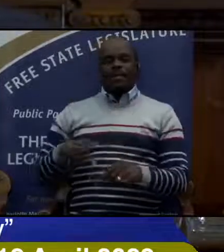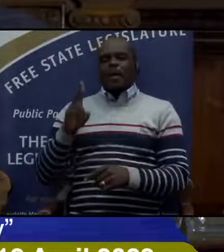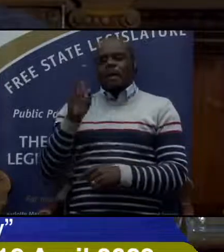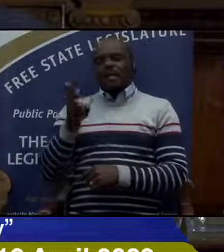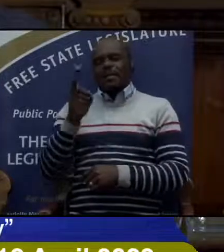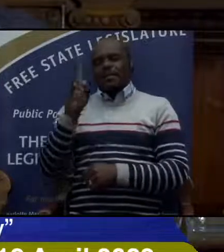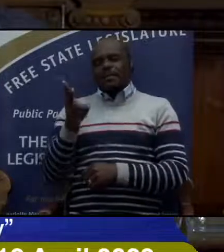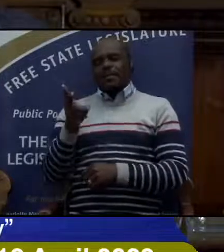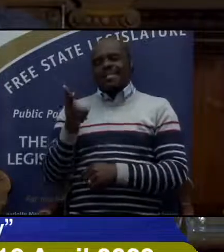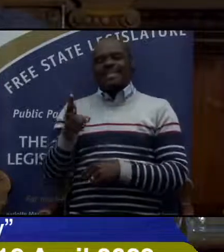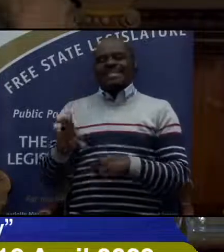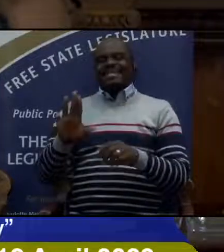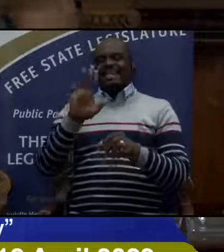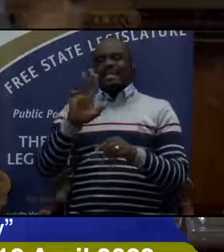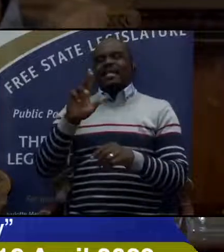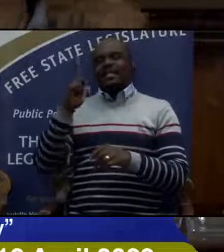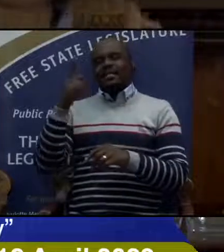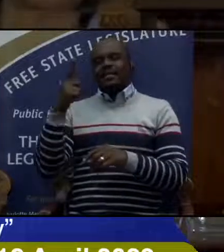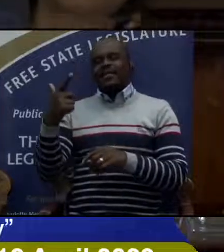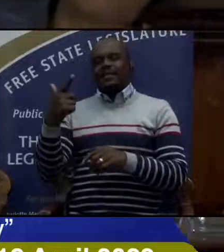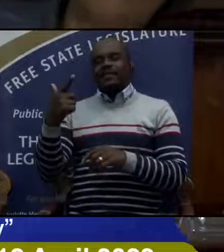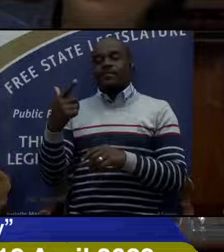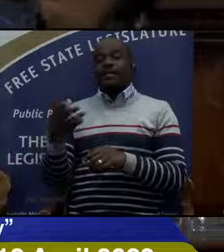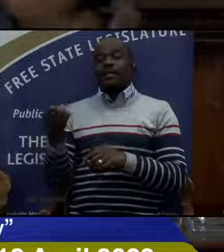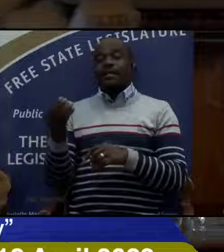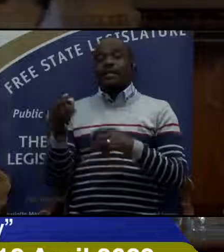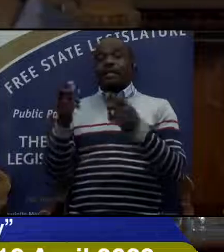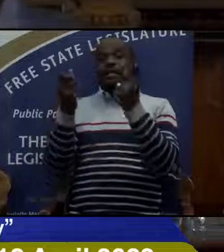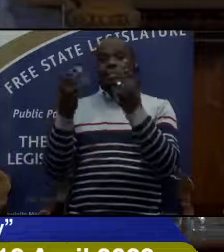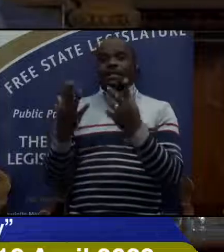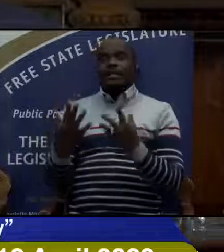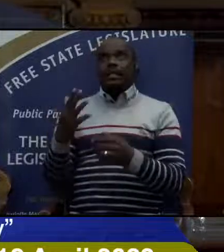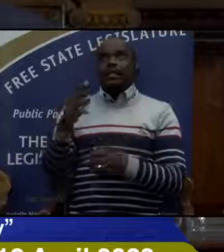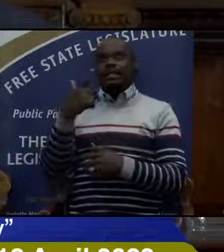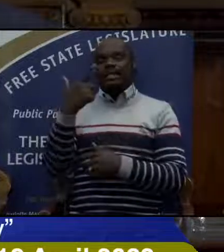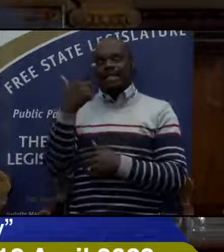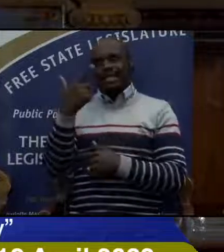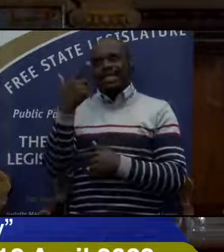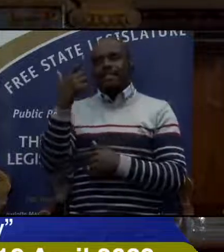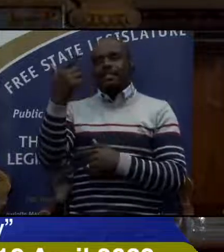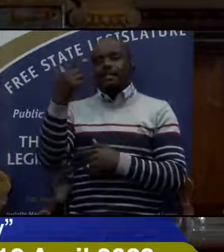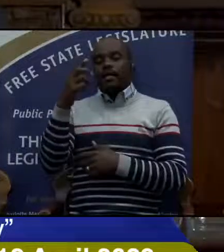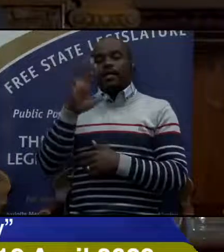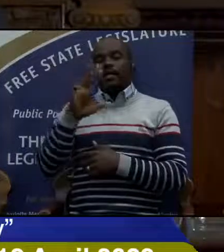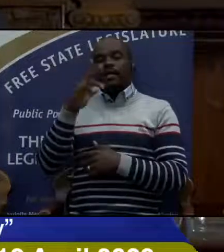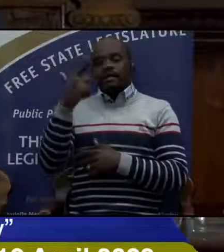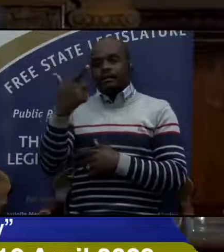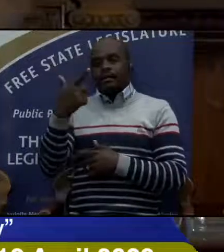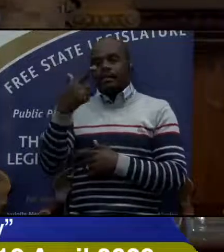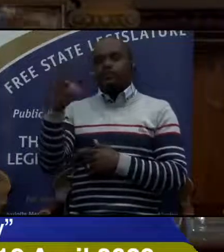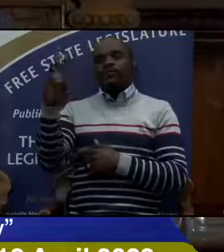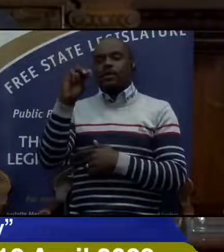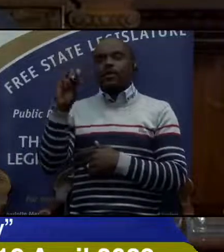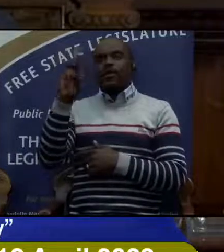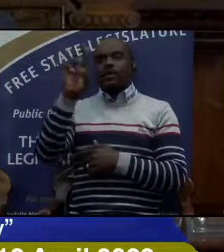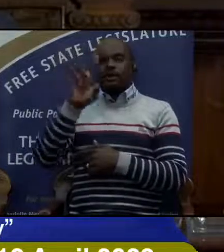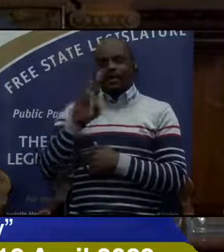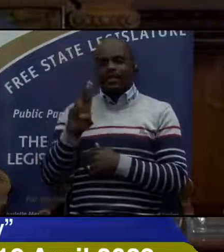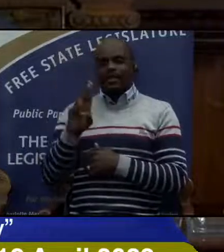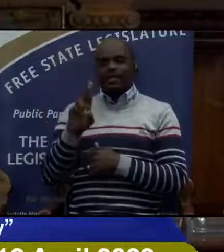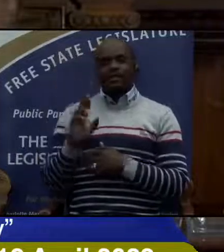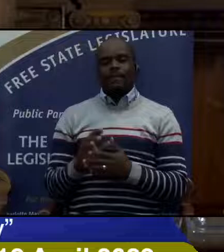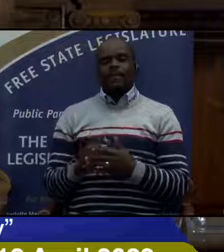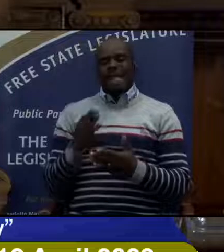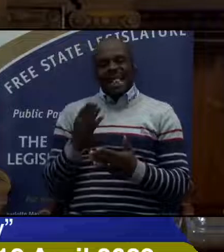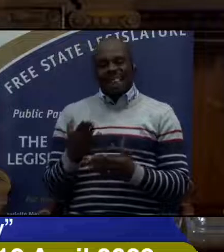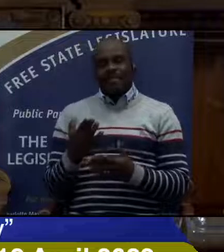whilst it is the function of municipalities. Do you not trust municipalities, Premier? The reality is I wouldn't either. I mean, have you read the news